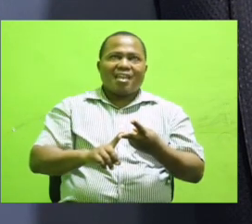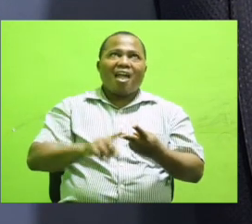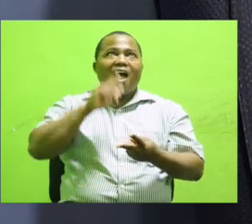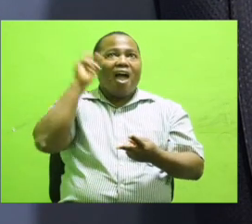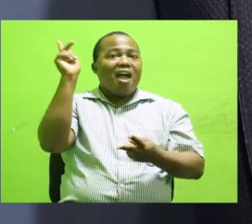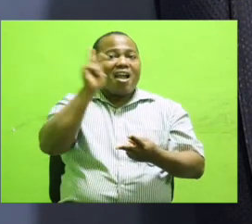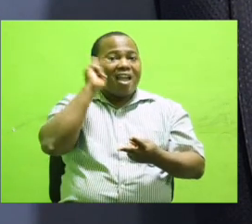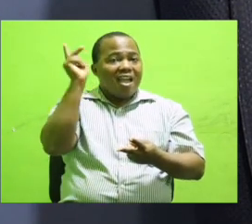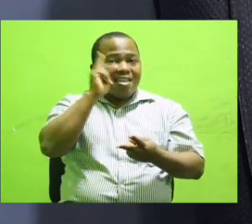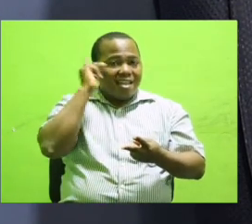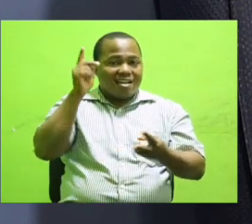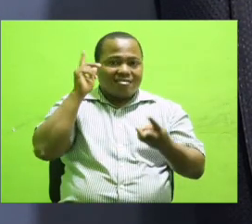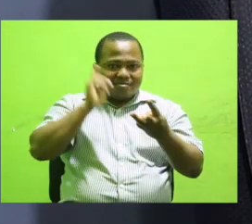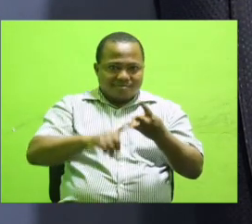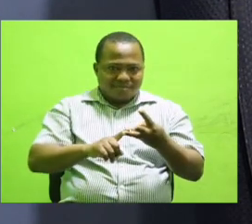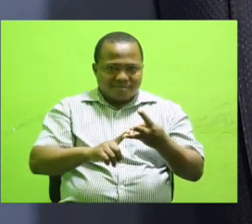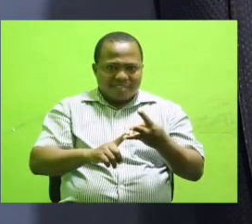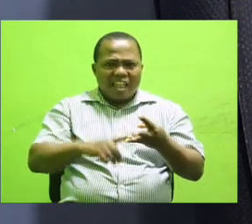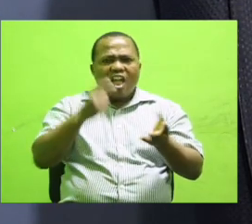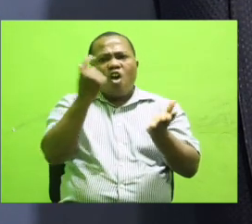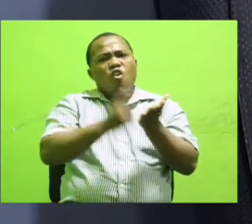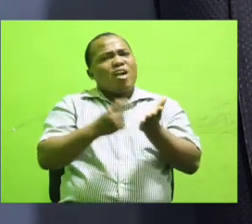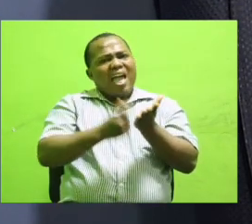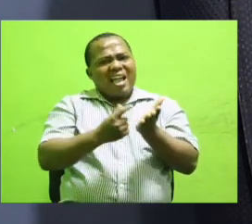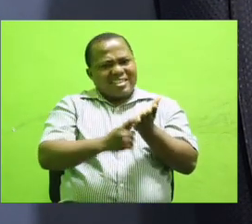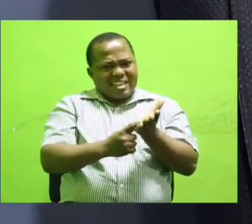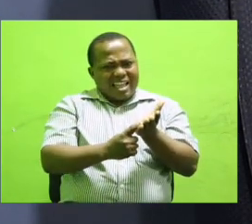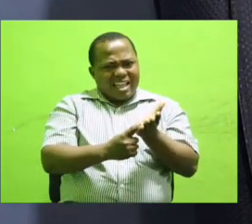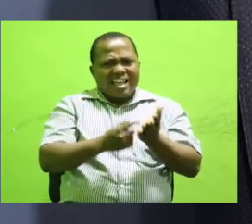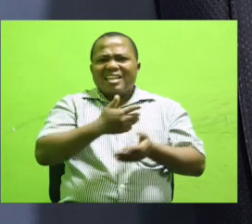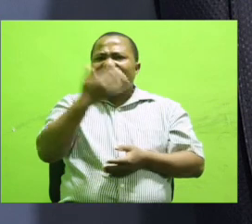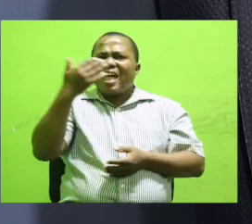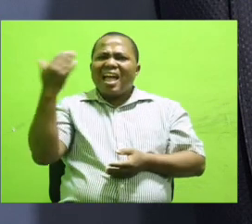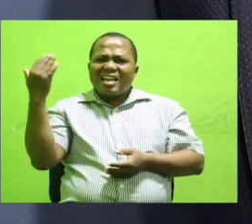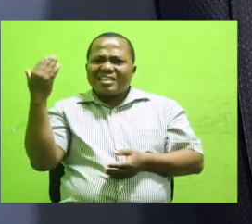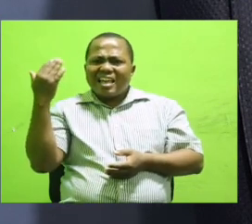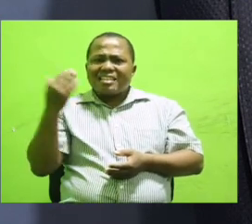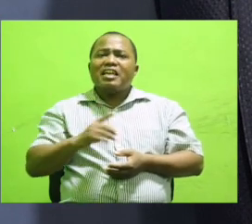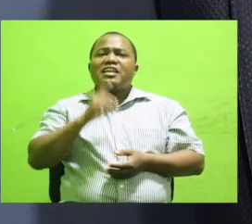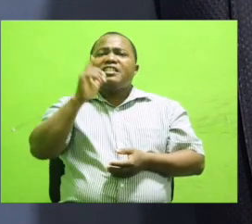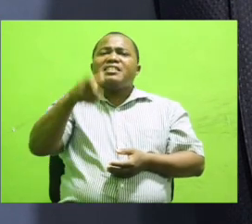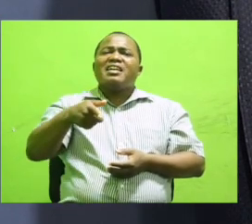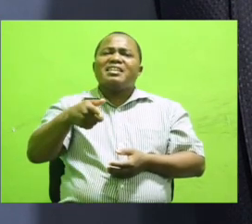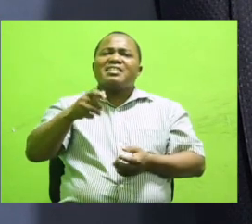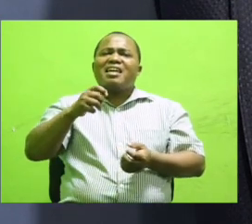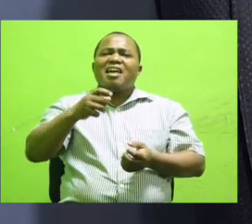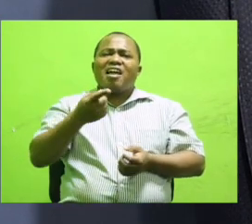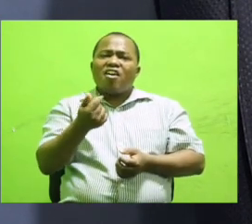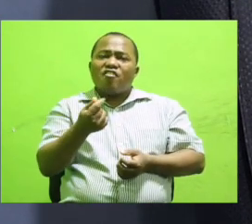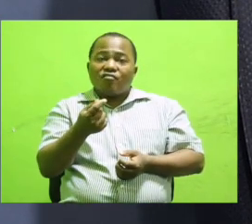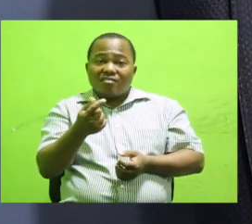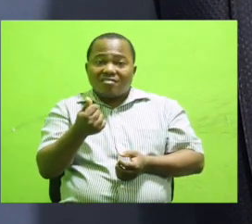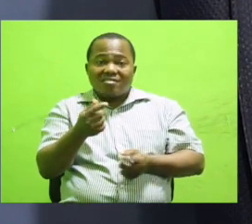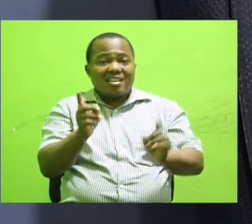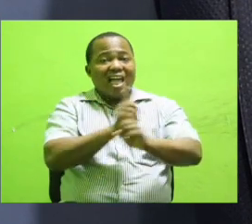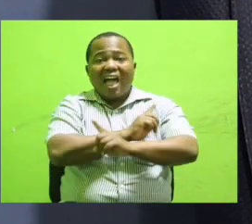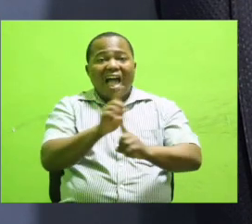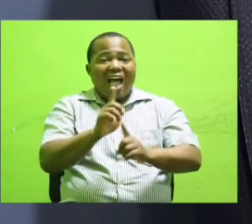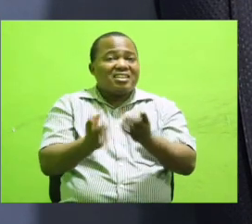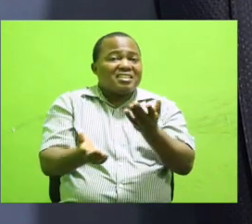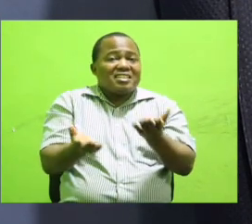other countries, is that they are financially unstable. We